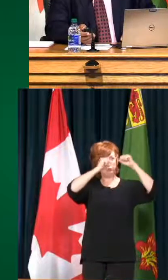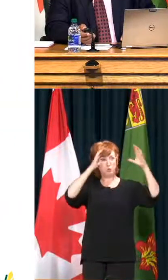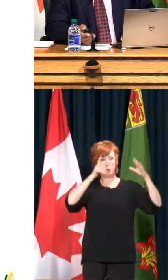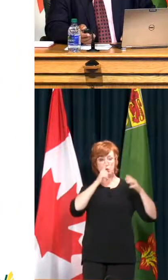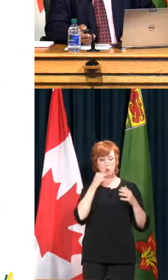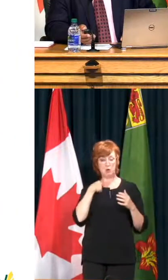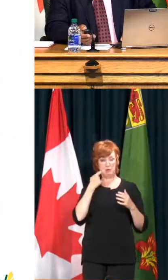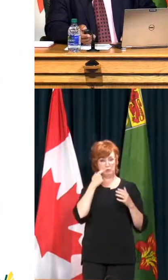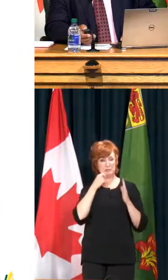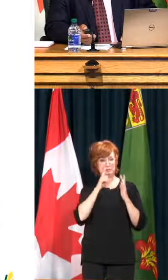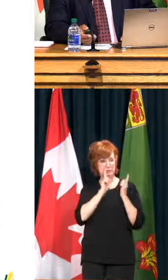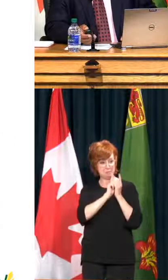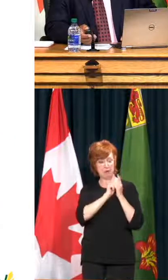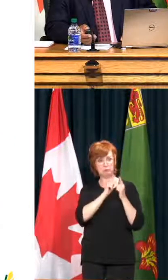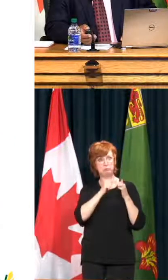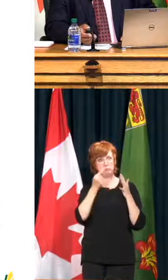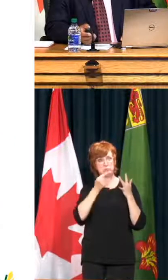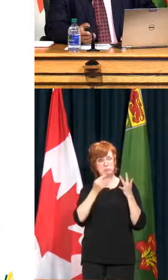really important.